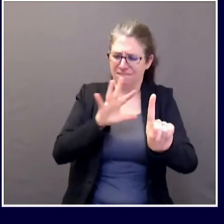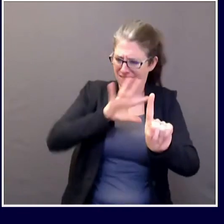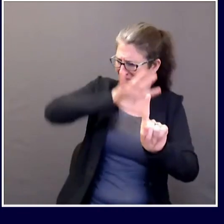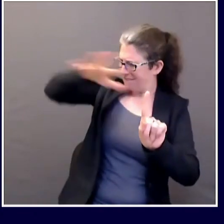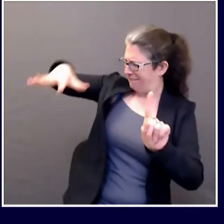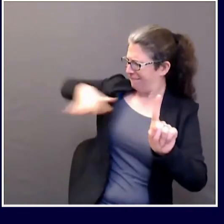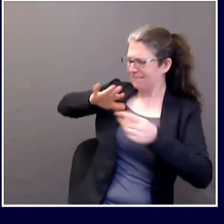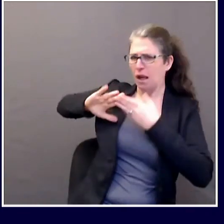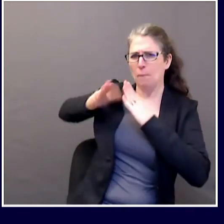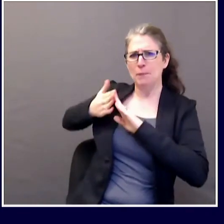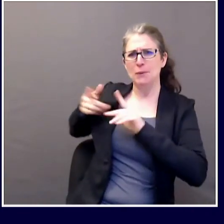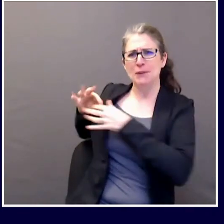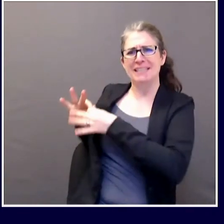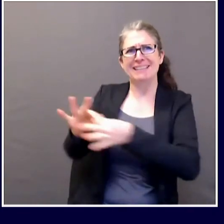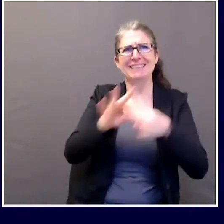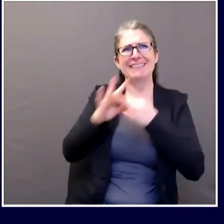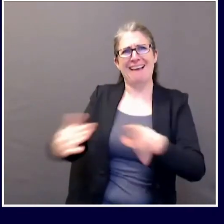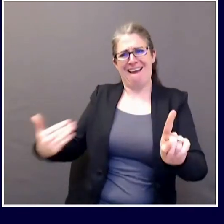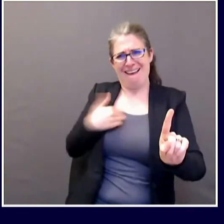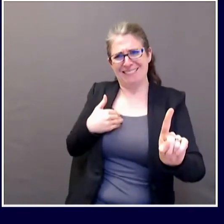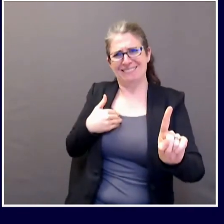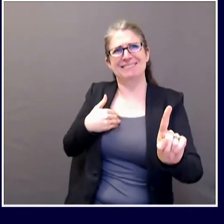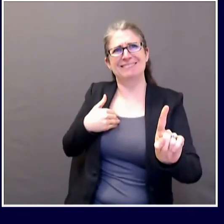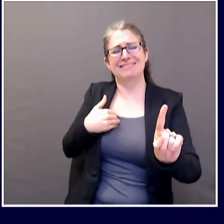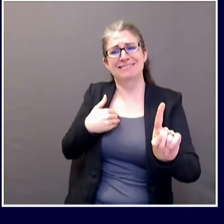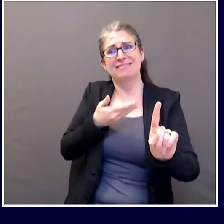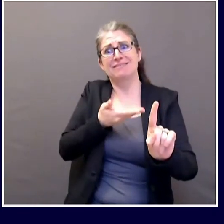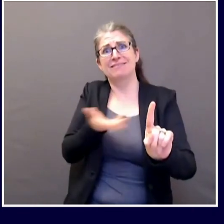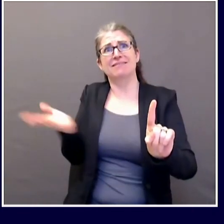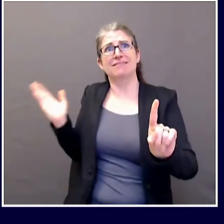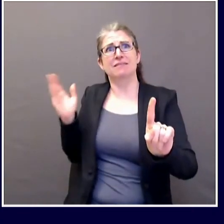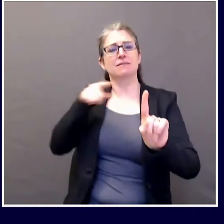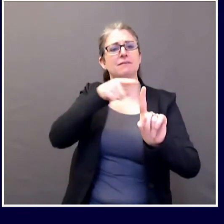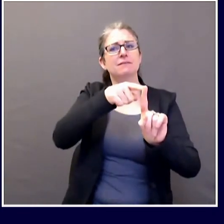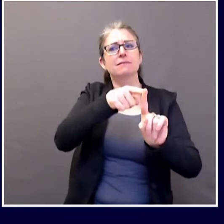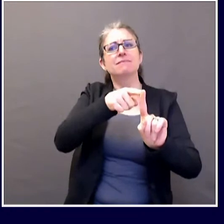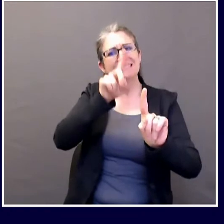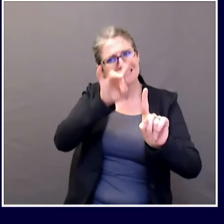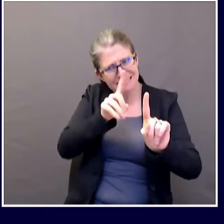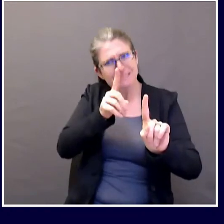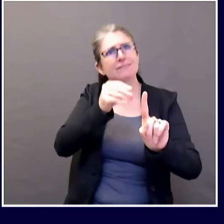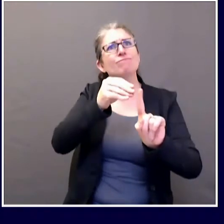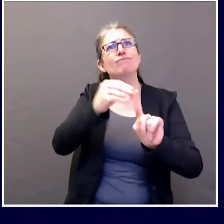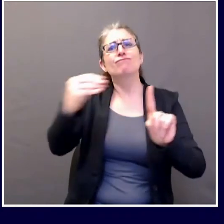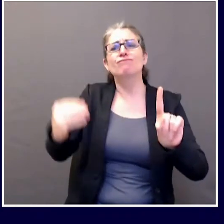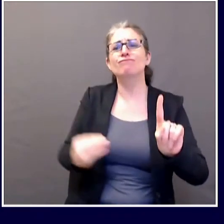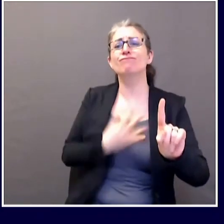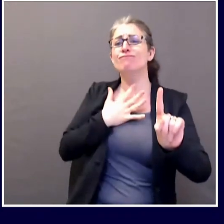somebody else out there. And each and every one of them will be missed.